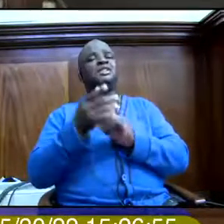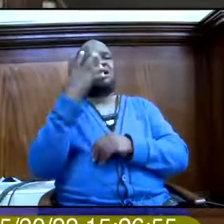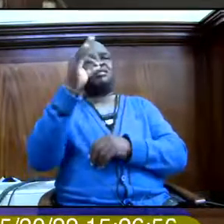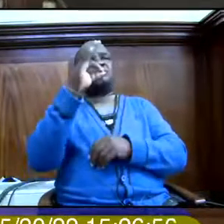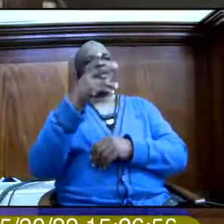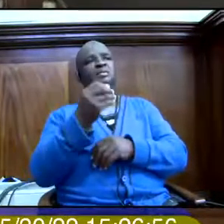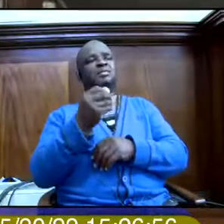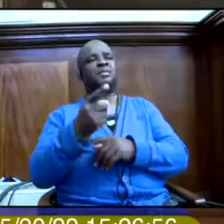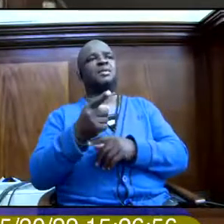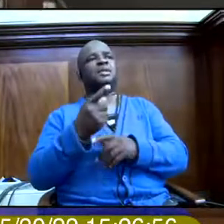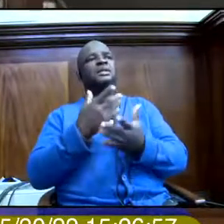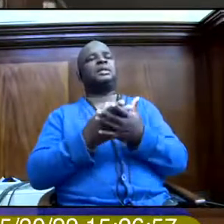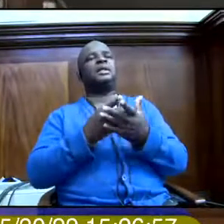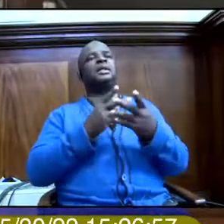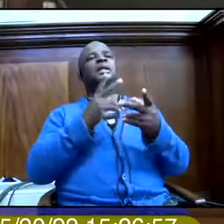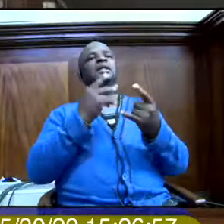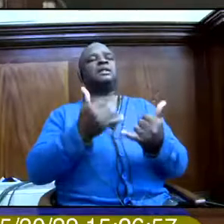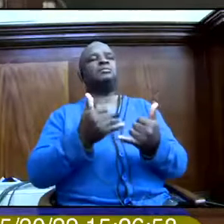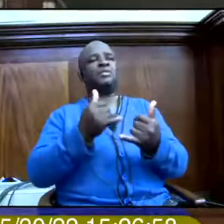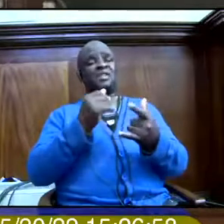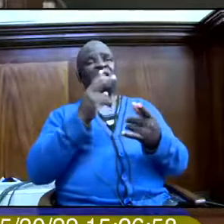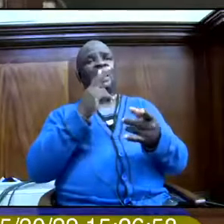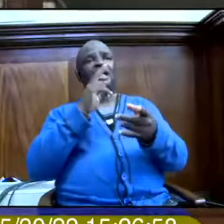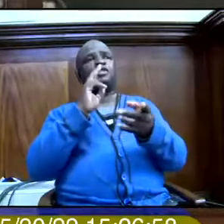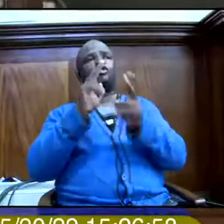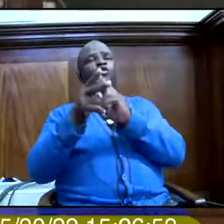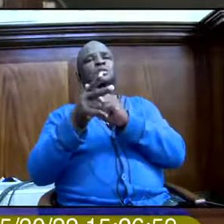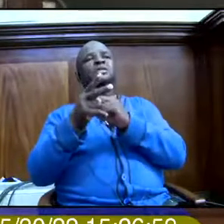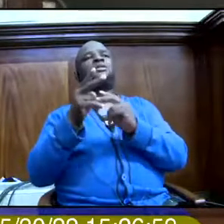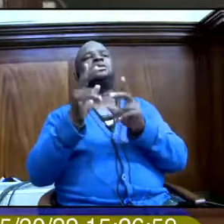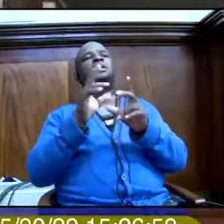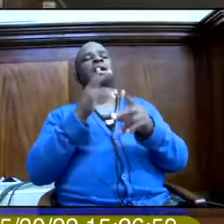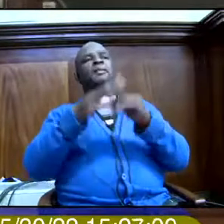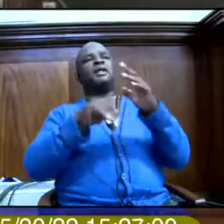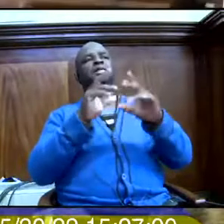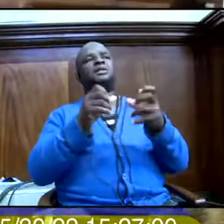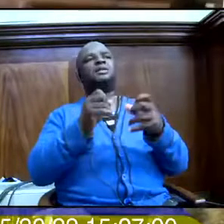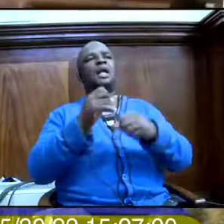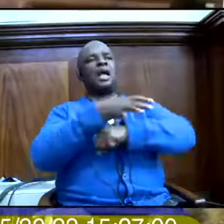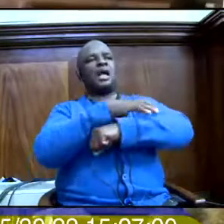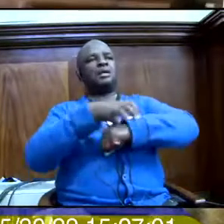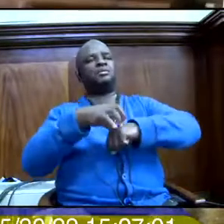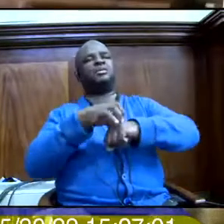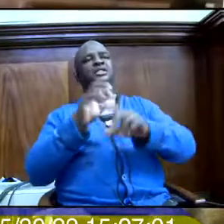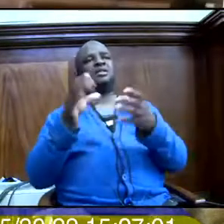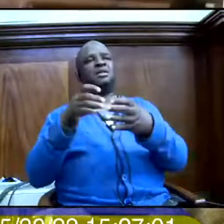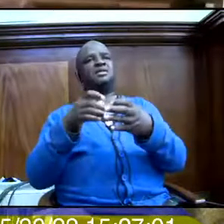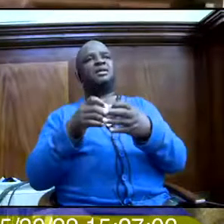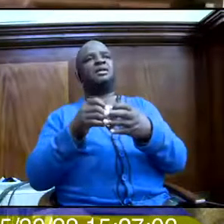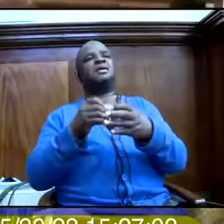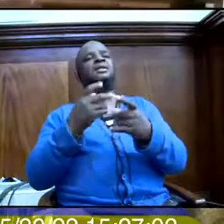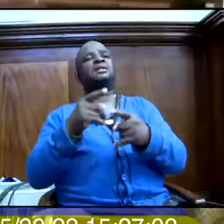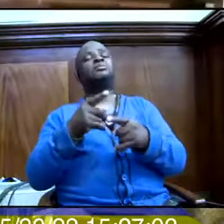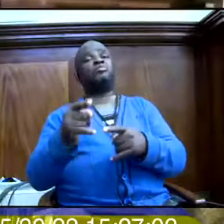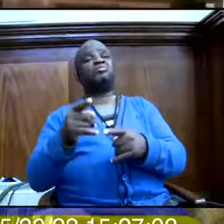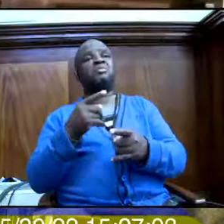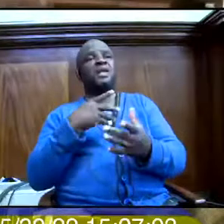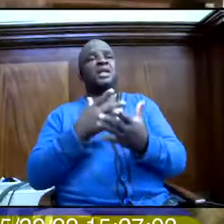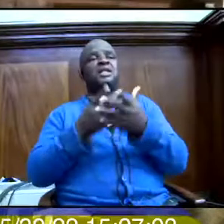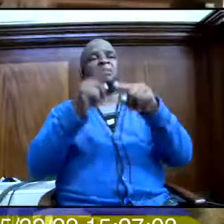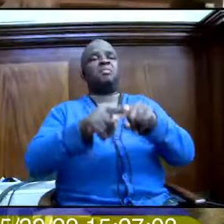near-death construction sector an erratic agricultural sector vulnerable to climate